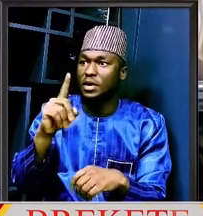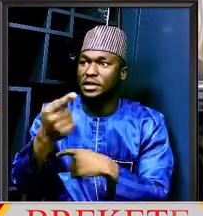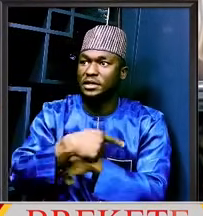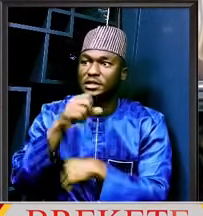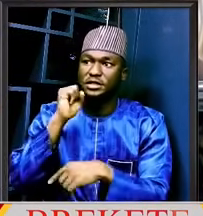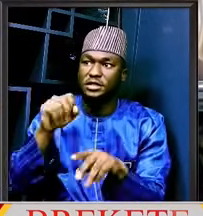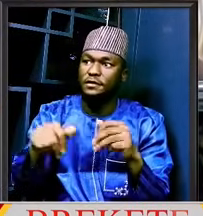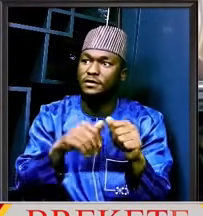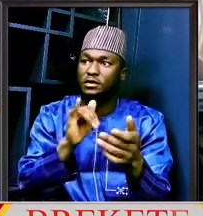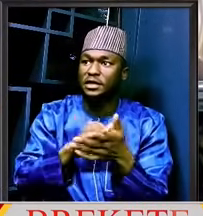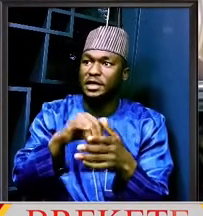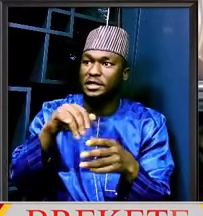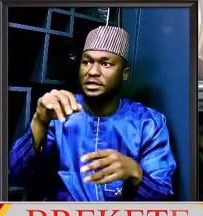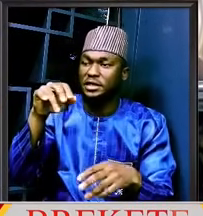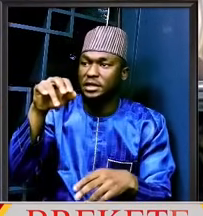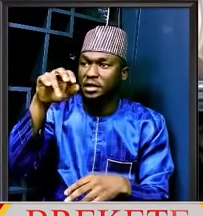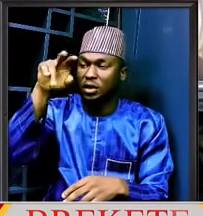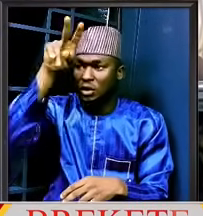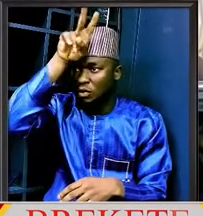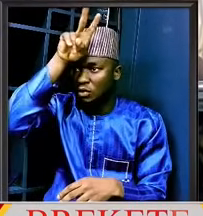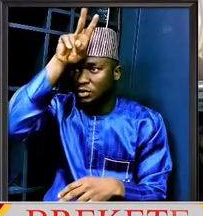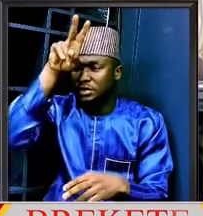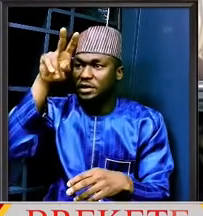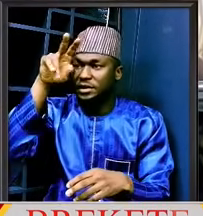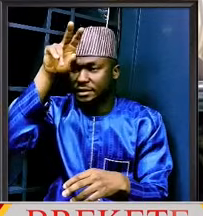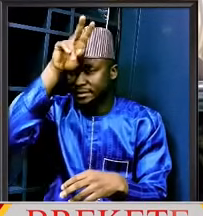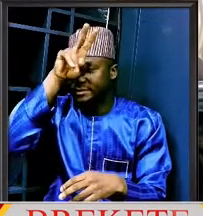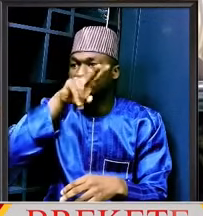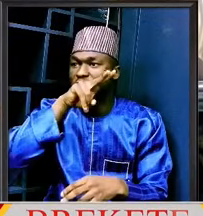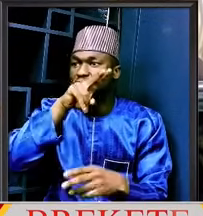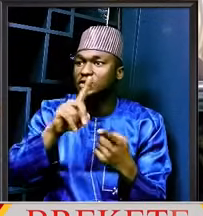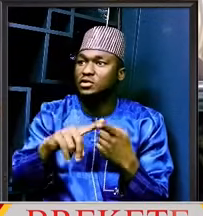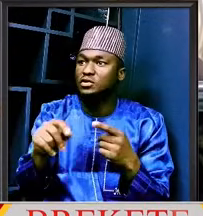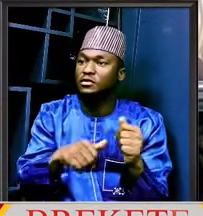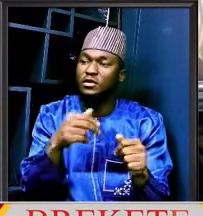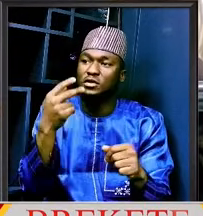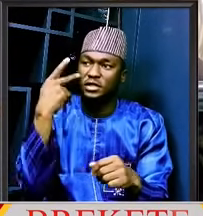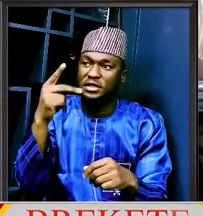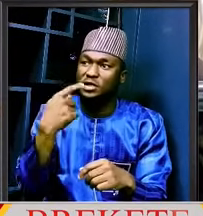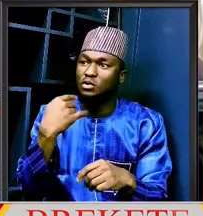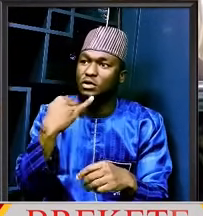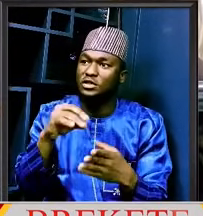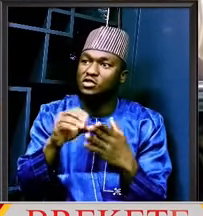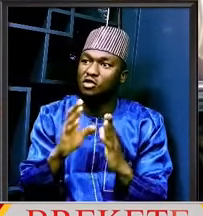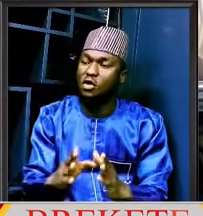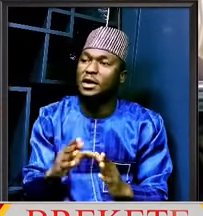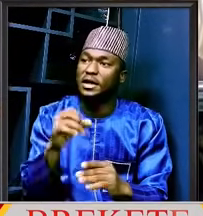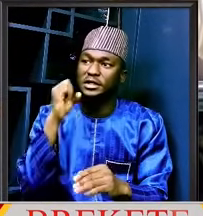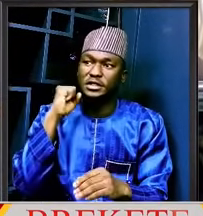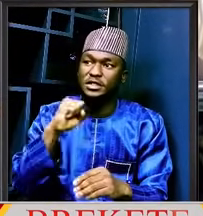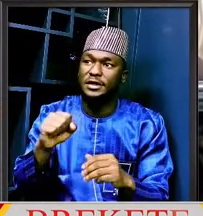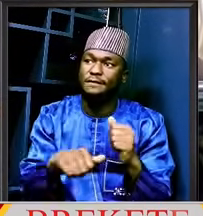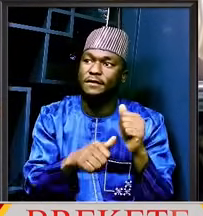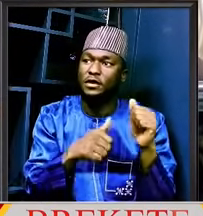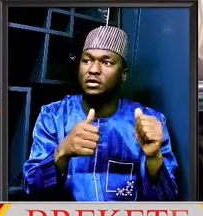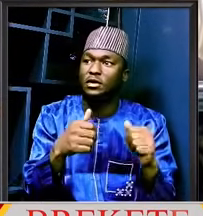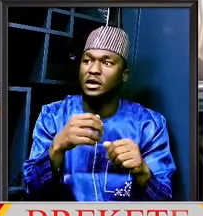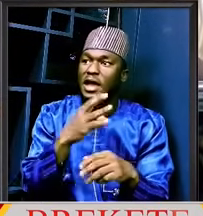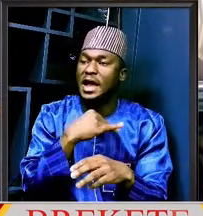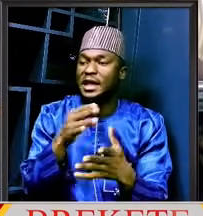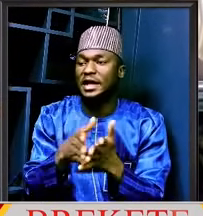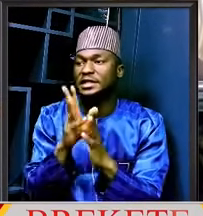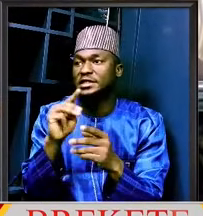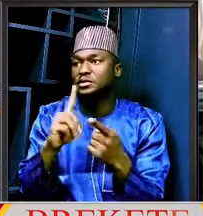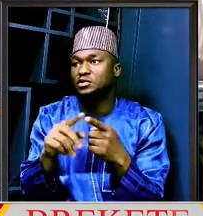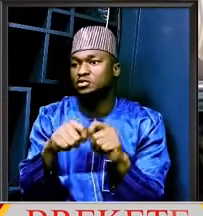she followed the goats when they were going back to their houses to go and know who are the owners of these goats. So she went to them, pleading with them that, please, tie your